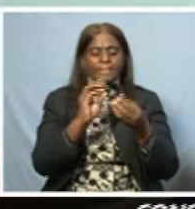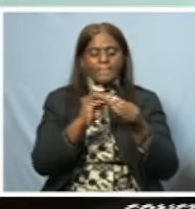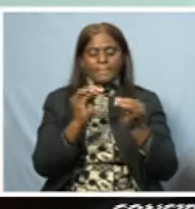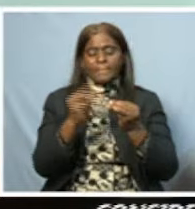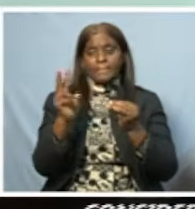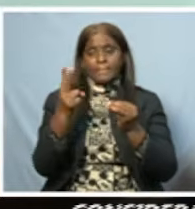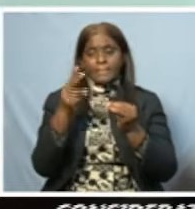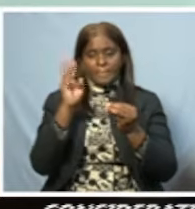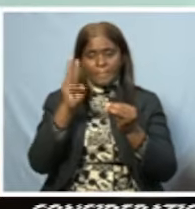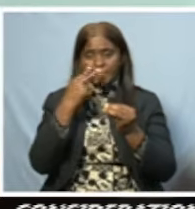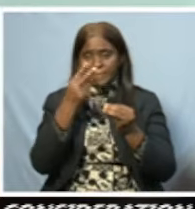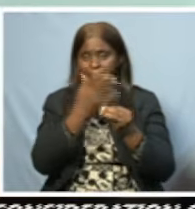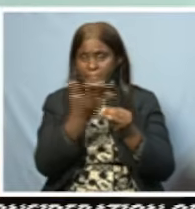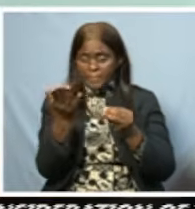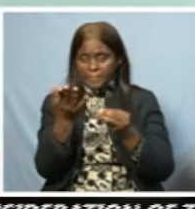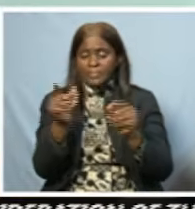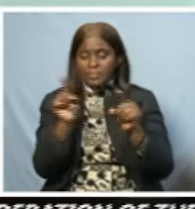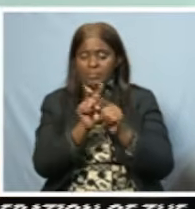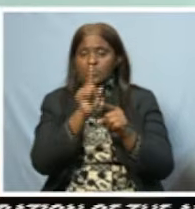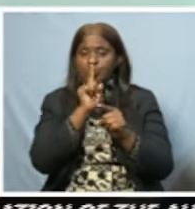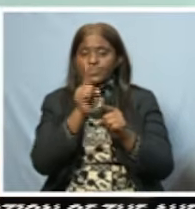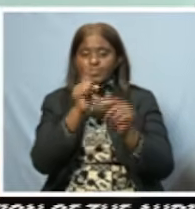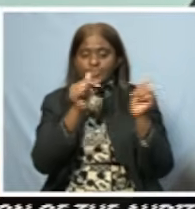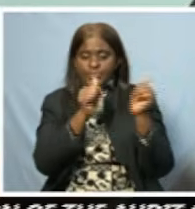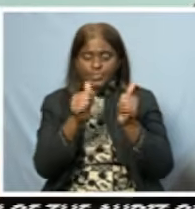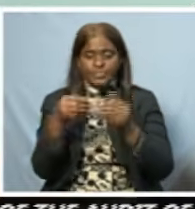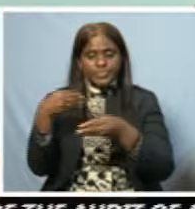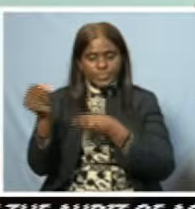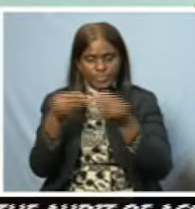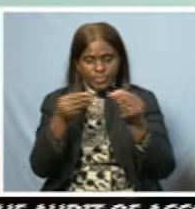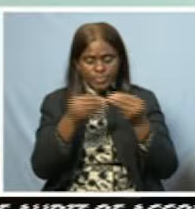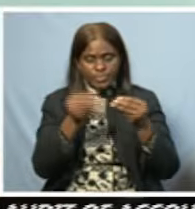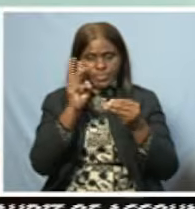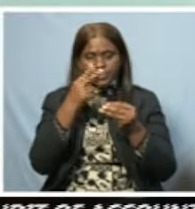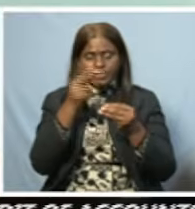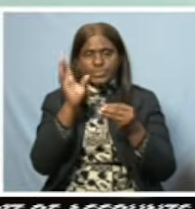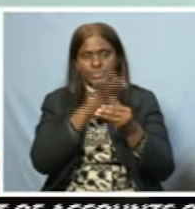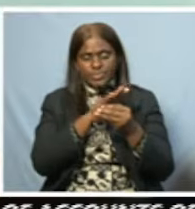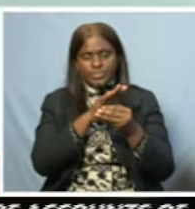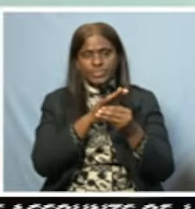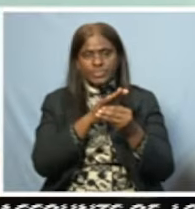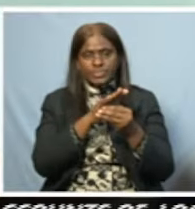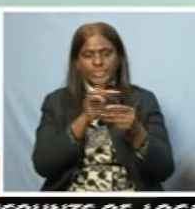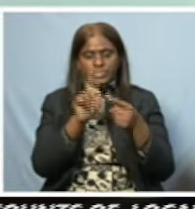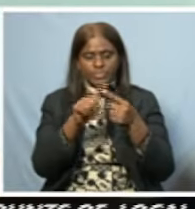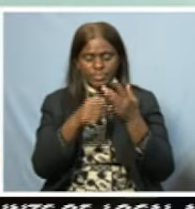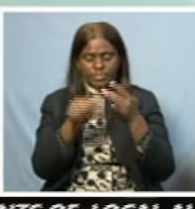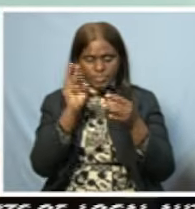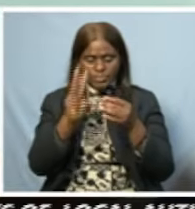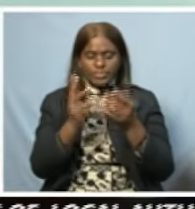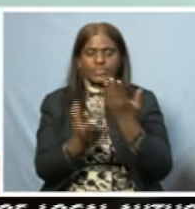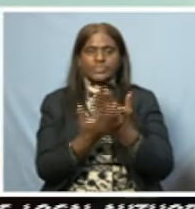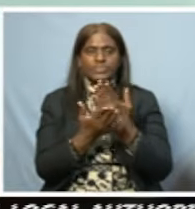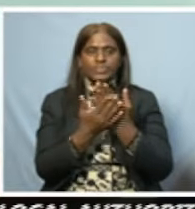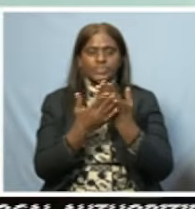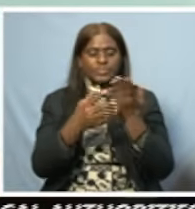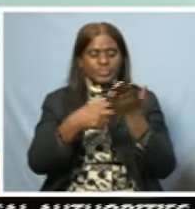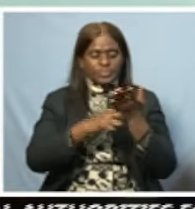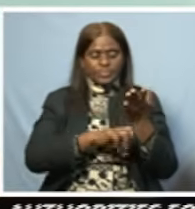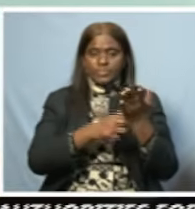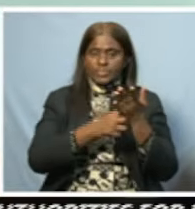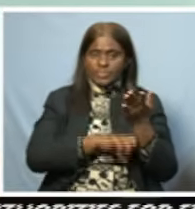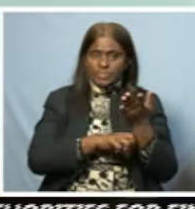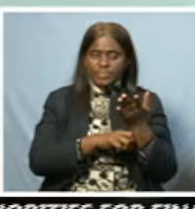we'll see the actual expenditures. That is what we've attached, the vouchers.